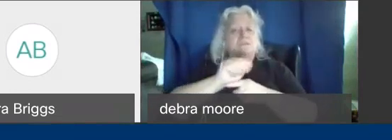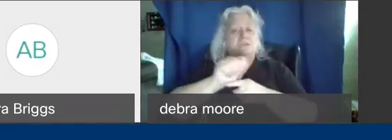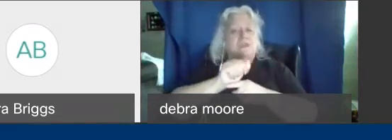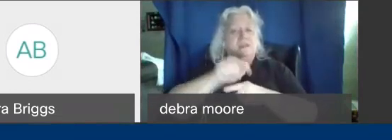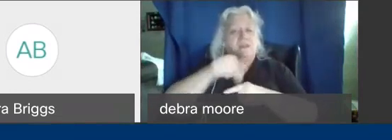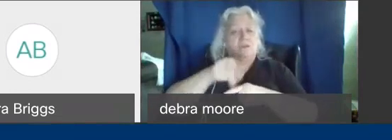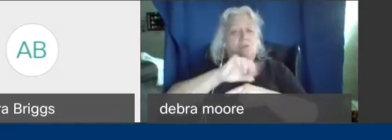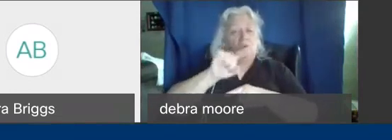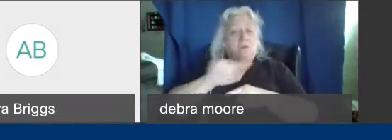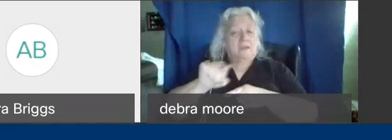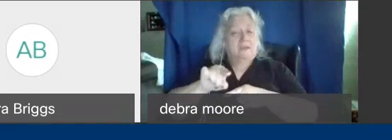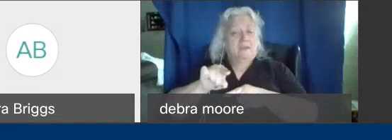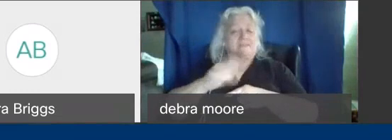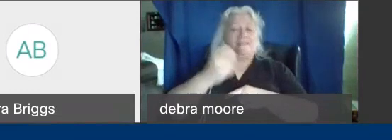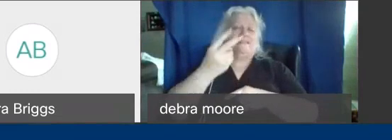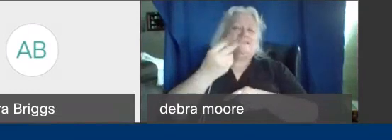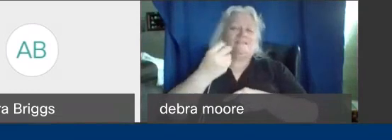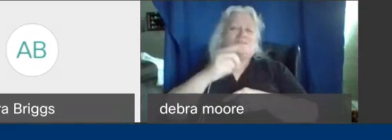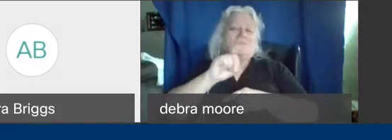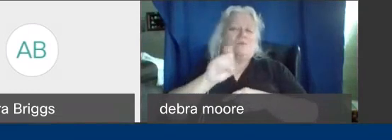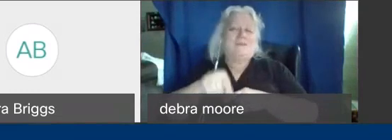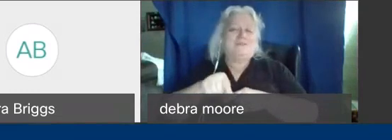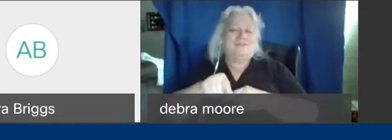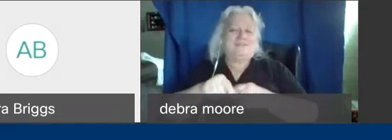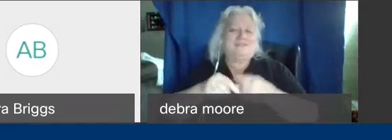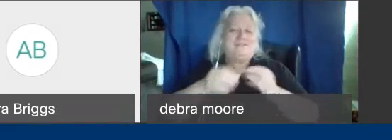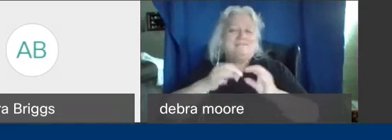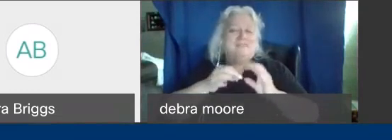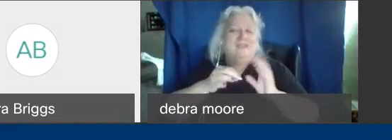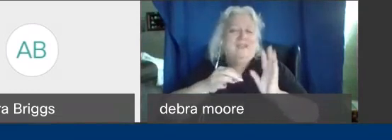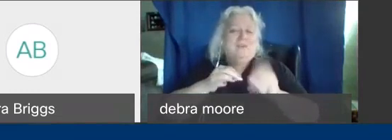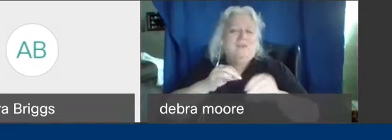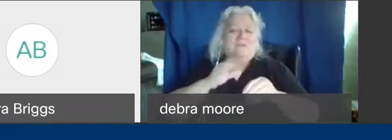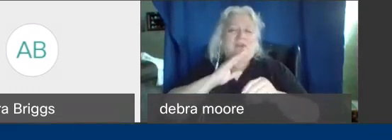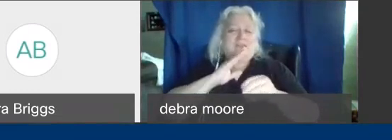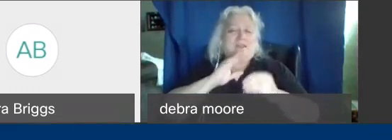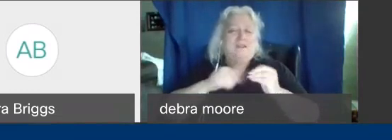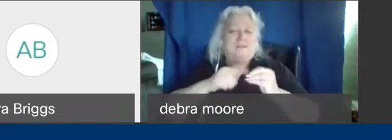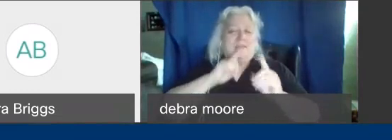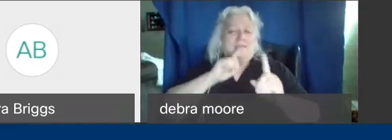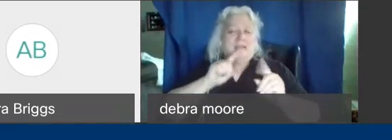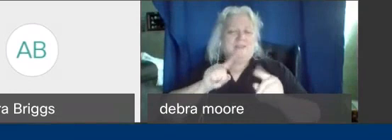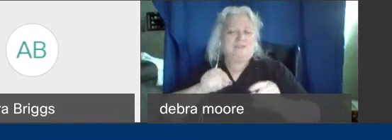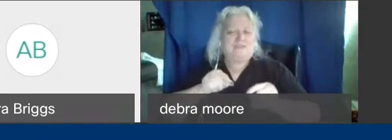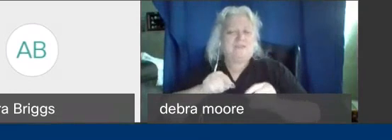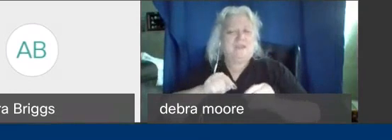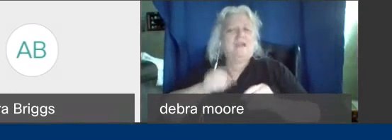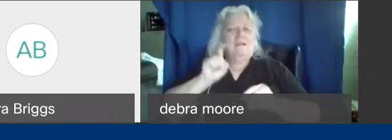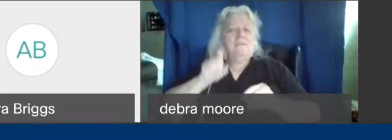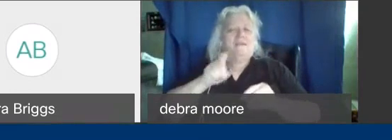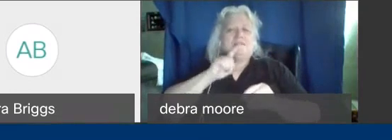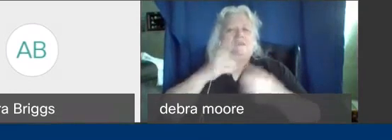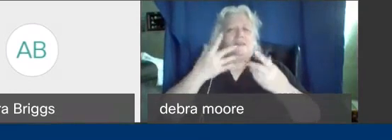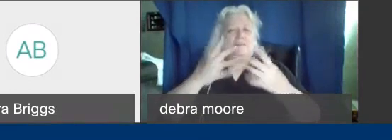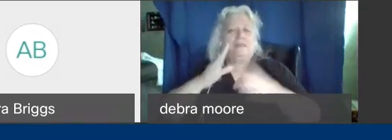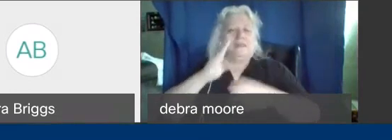12 questions which cover the material that you've already gone through in this presentation. It must be completed by tomorrow. Like